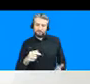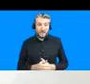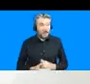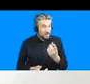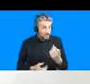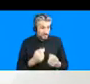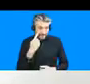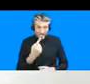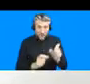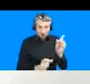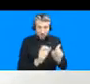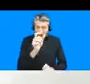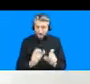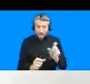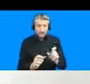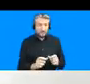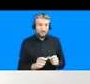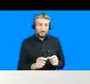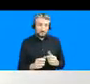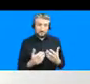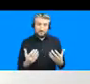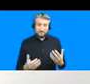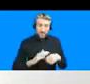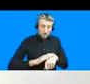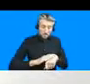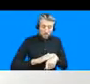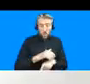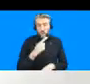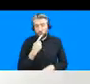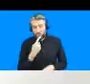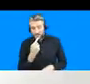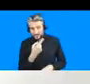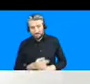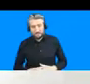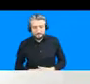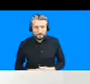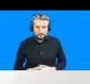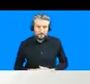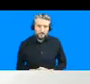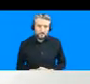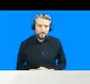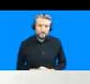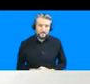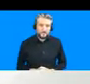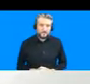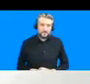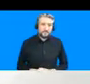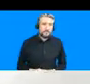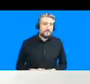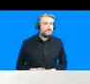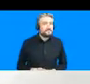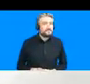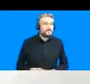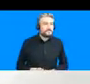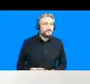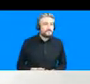share with you uh in terms of the significantly decreased proportion so uh along with this we are looking